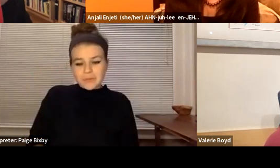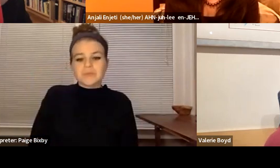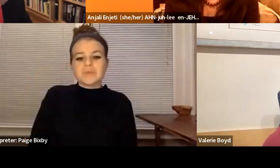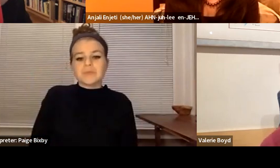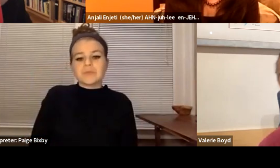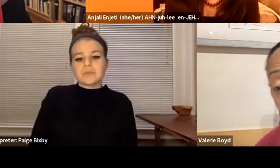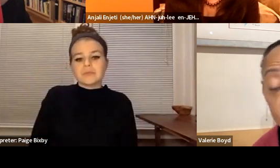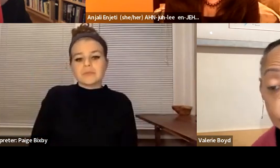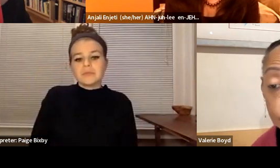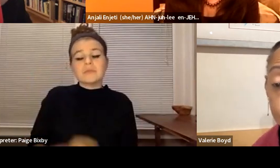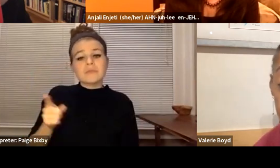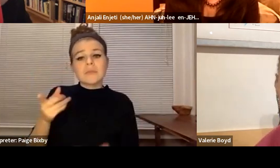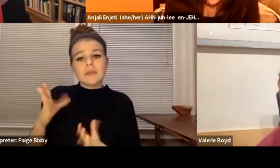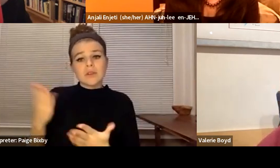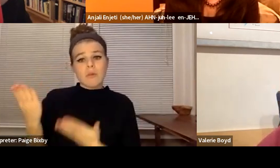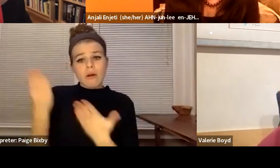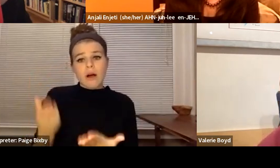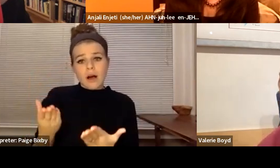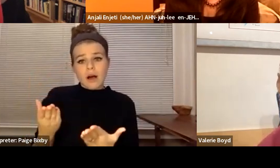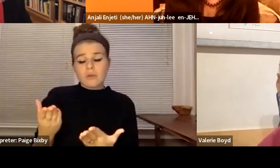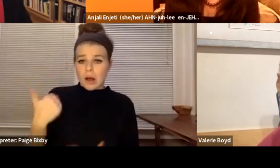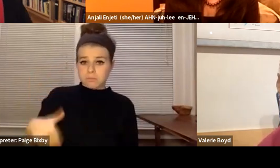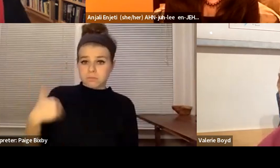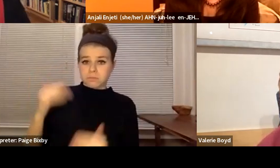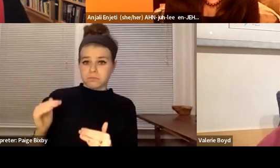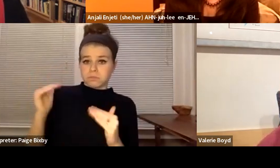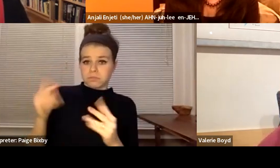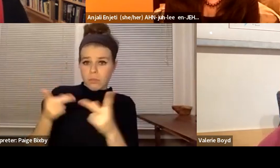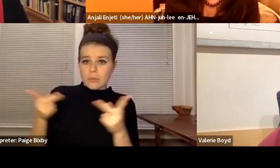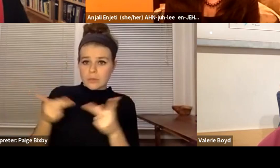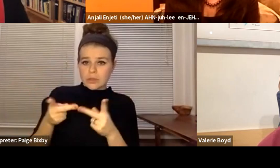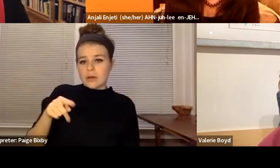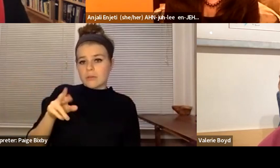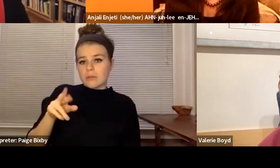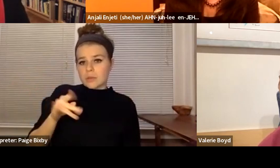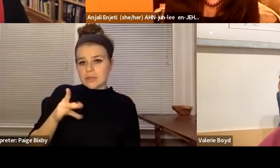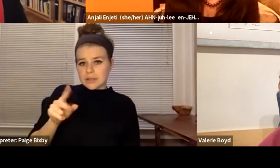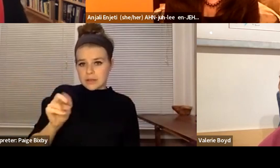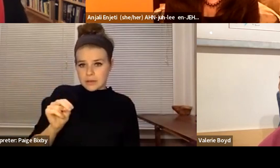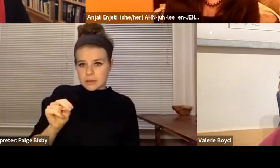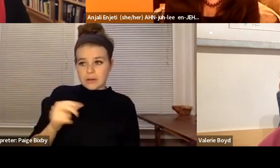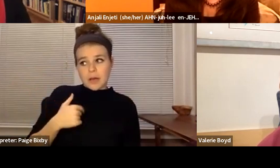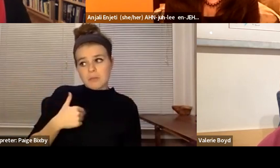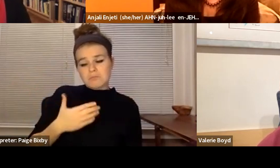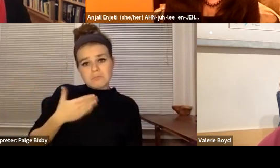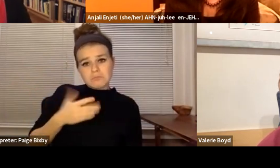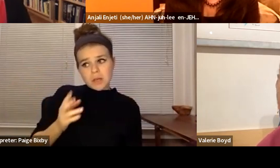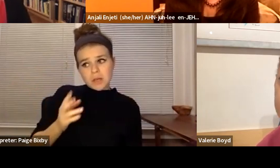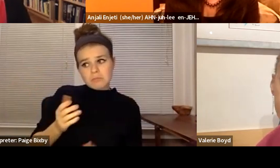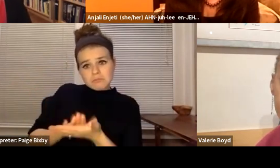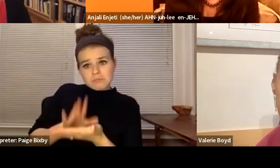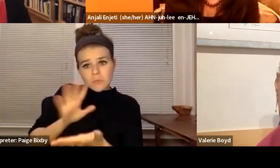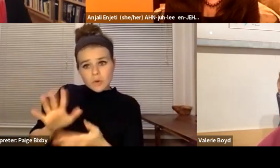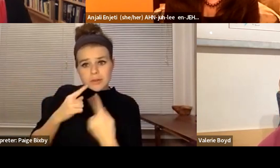She has been offered a substantial position at Princeton. I feel glad for her success. It isn't